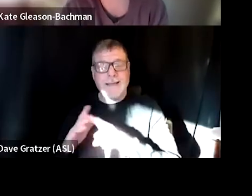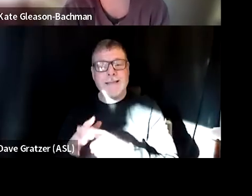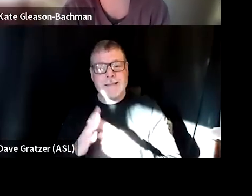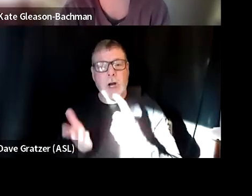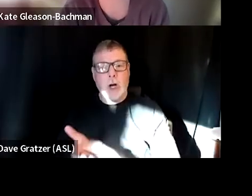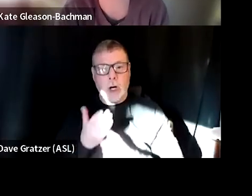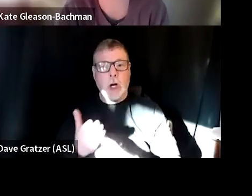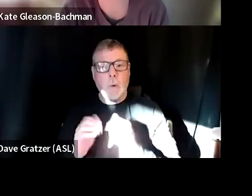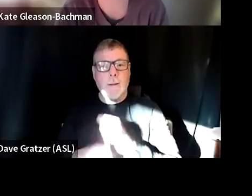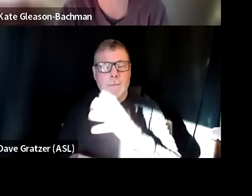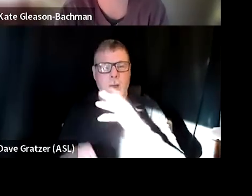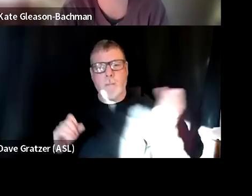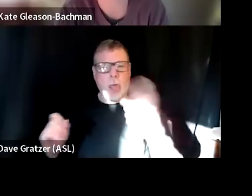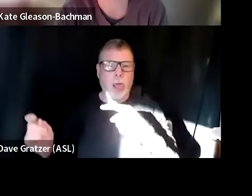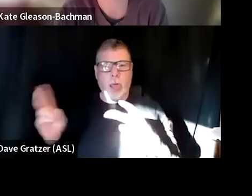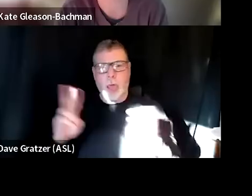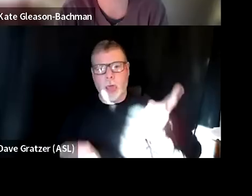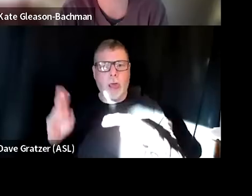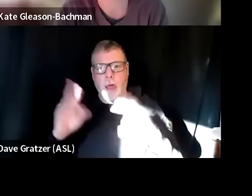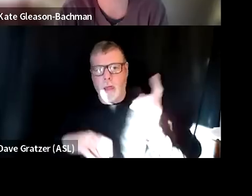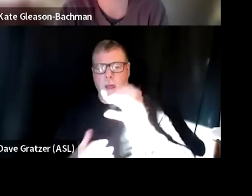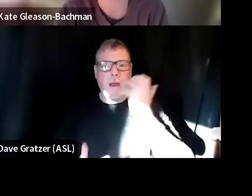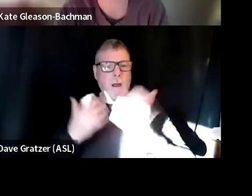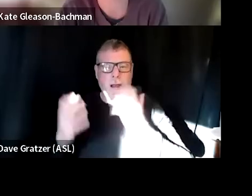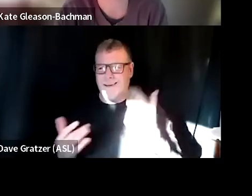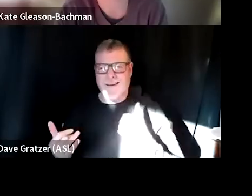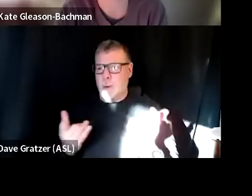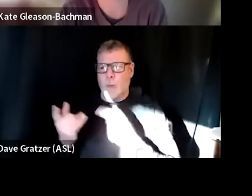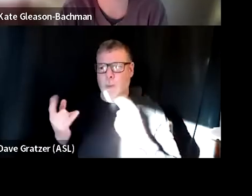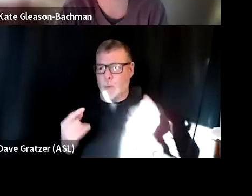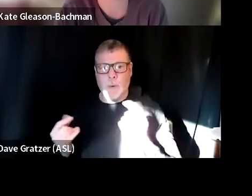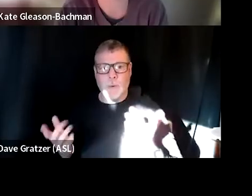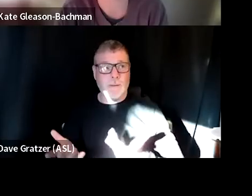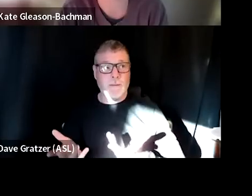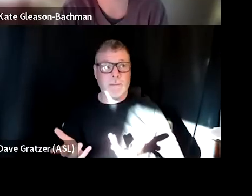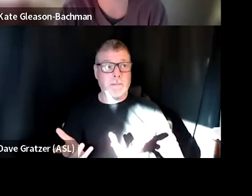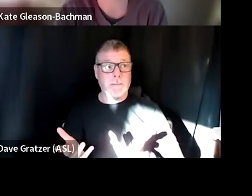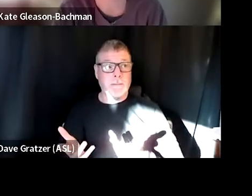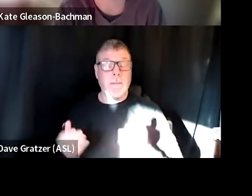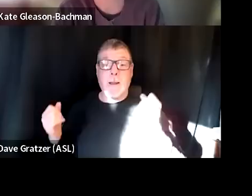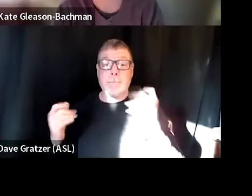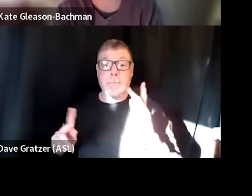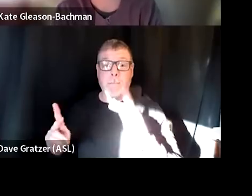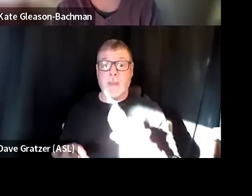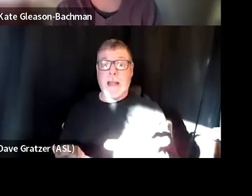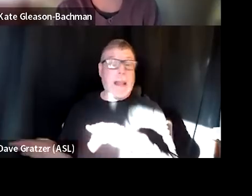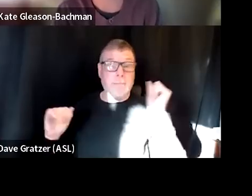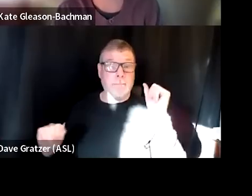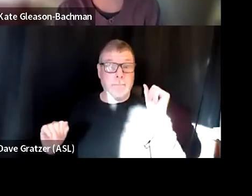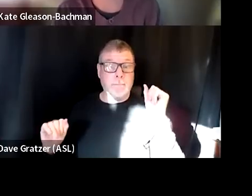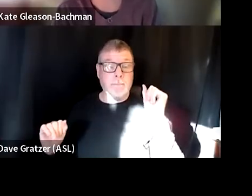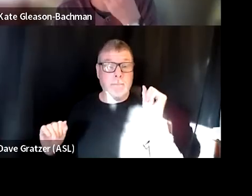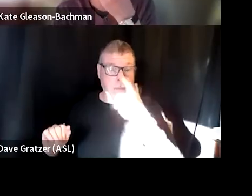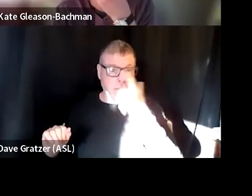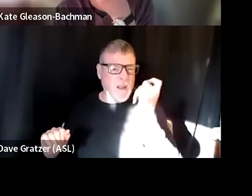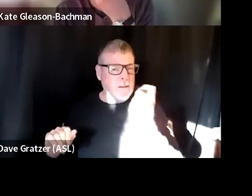his mom, and they start like yelling and screaming. Everybody's looking around like, what do we do? A lot of people would have been like, let's get out of here, right? Because it